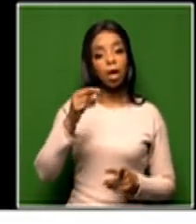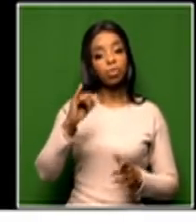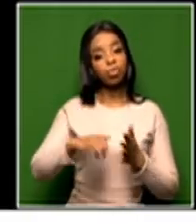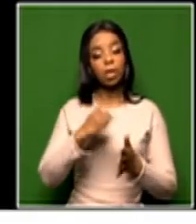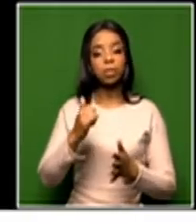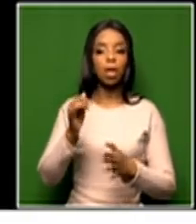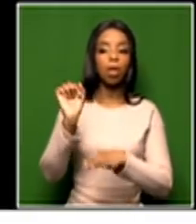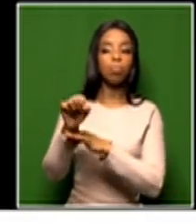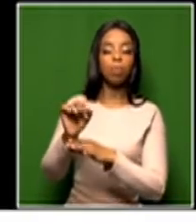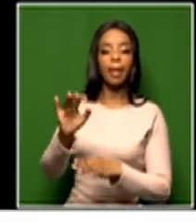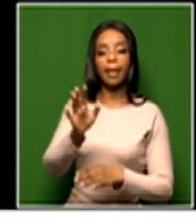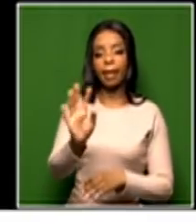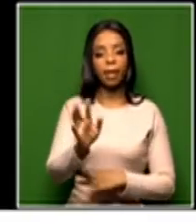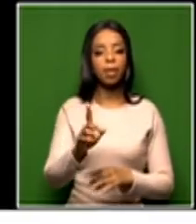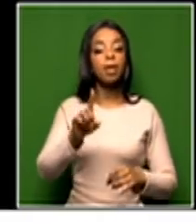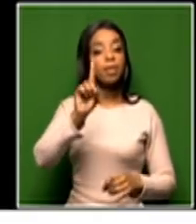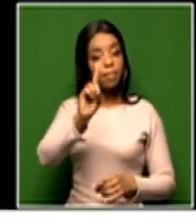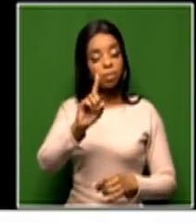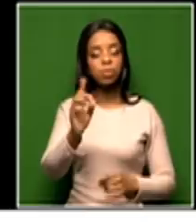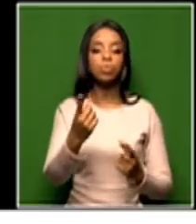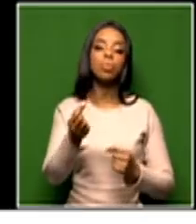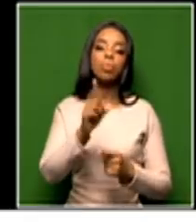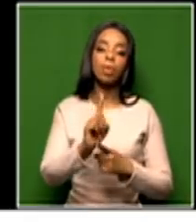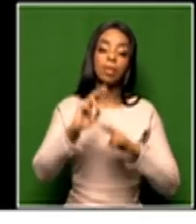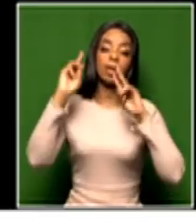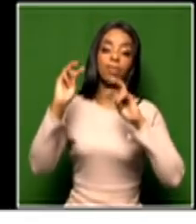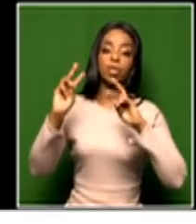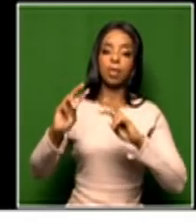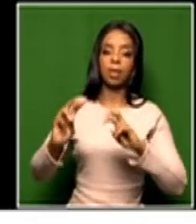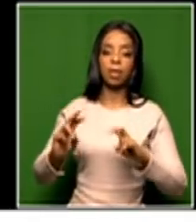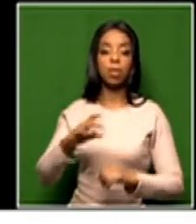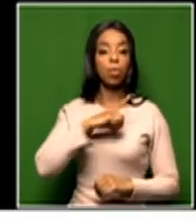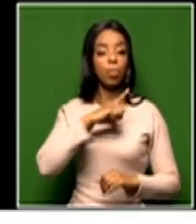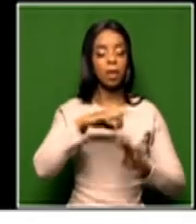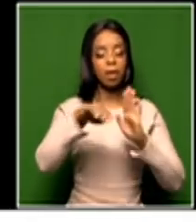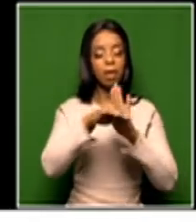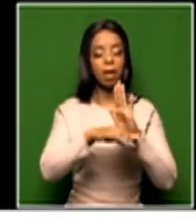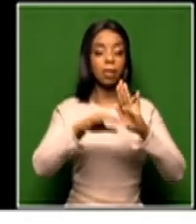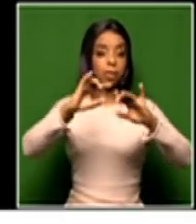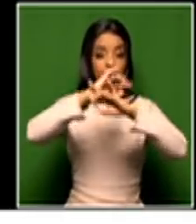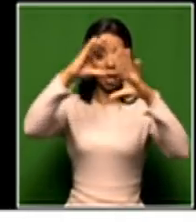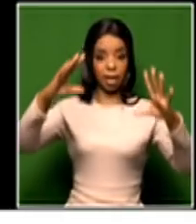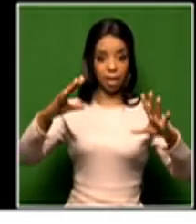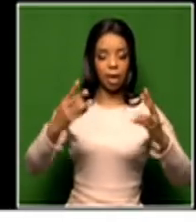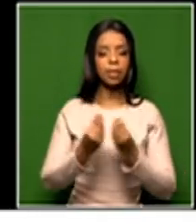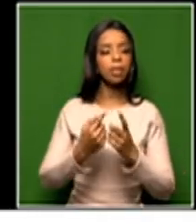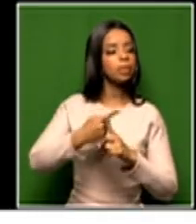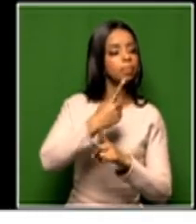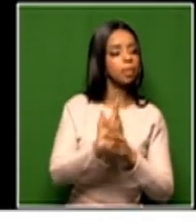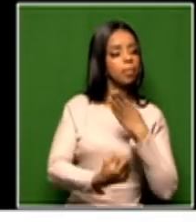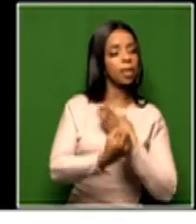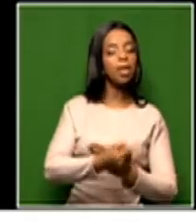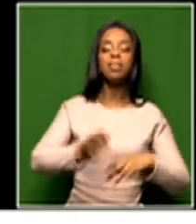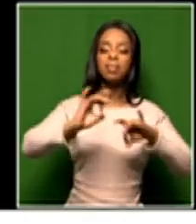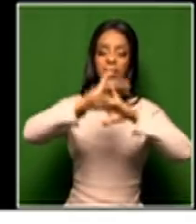forego is the fact that investigations must happen, because the list is very clear, the transgressions are very clear, the SIU has